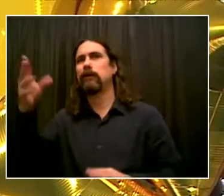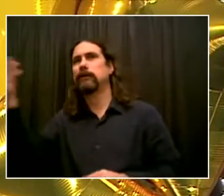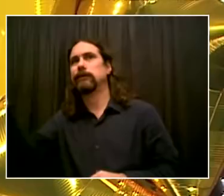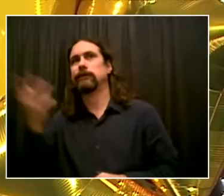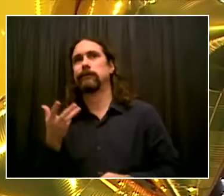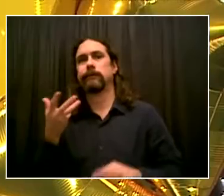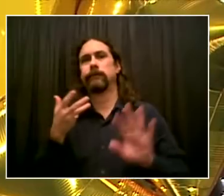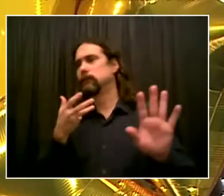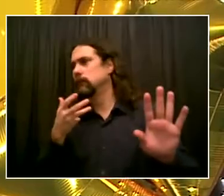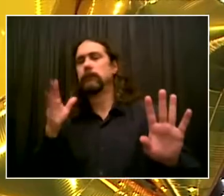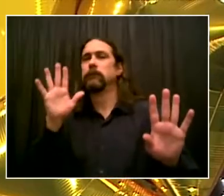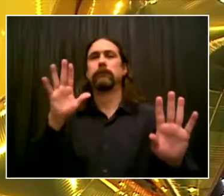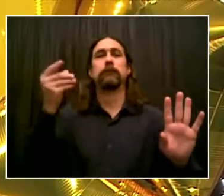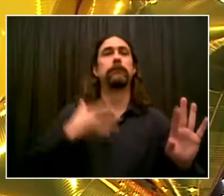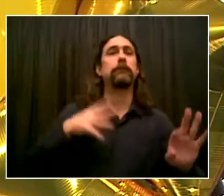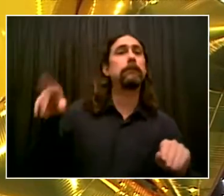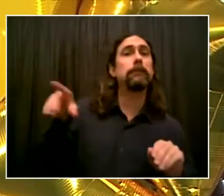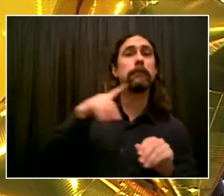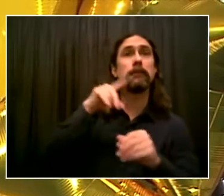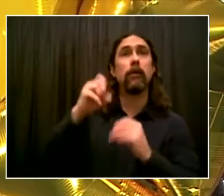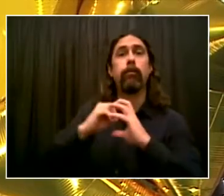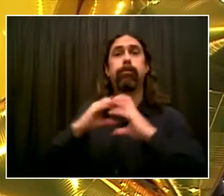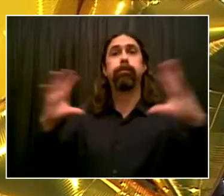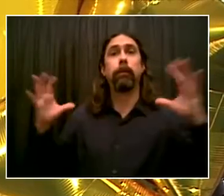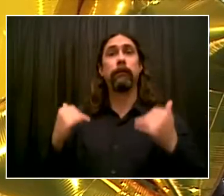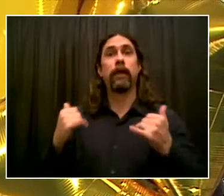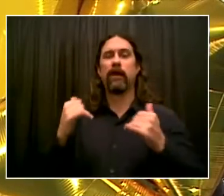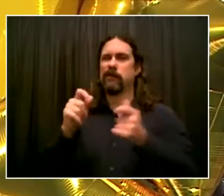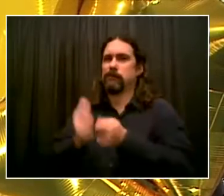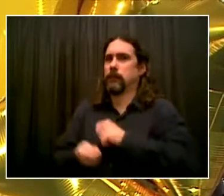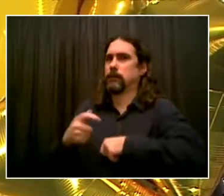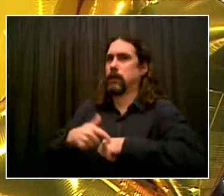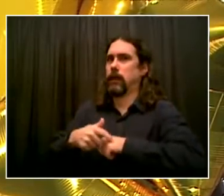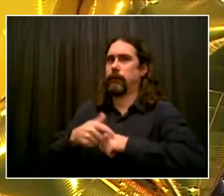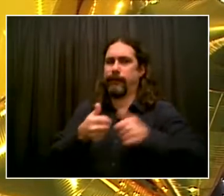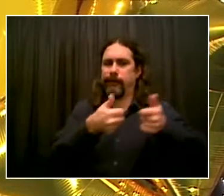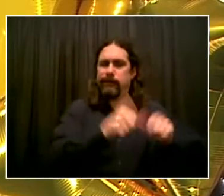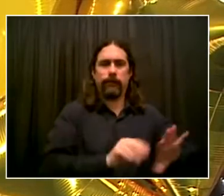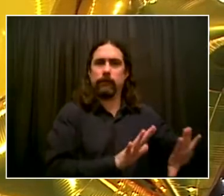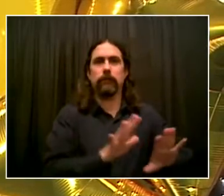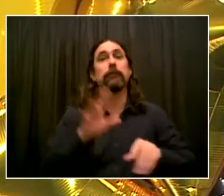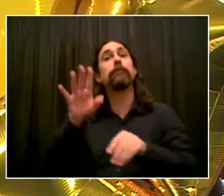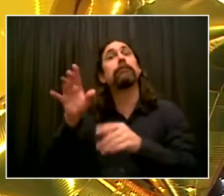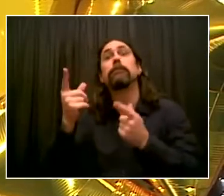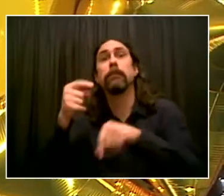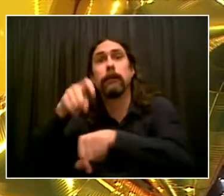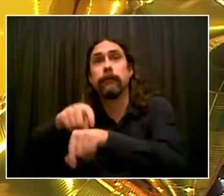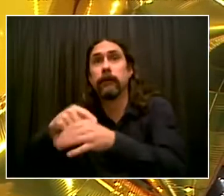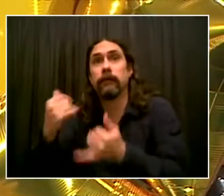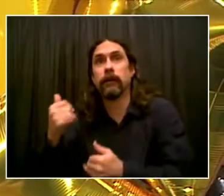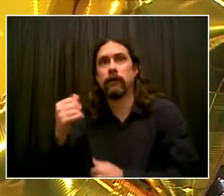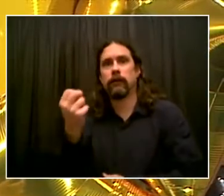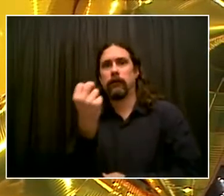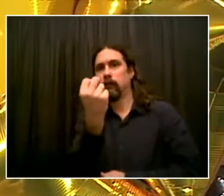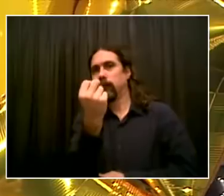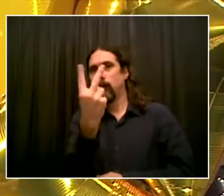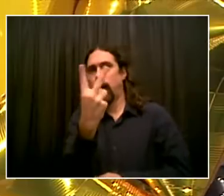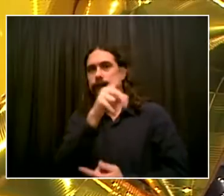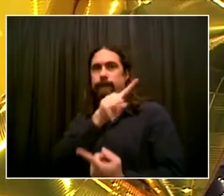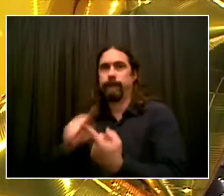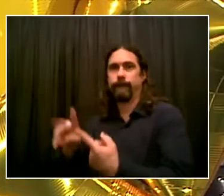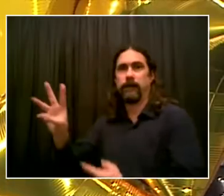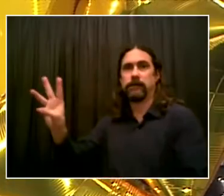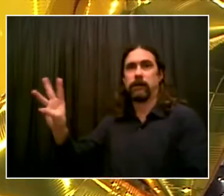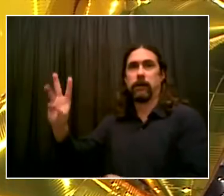of vaccination and a matching photo ID if you're an adult. And look, everyone, this is